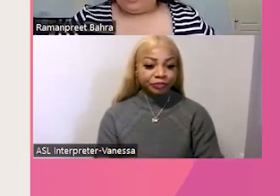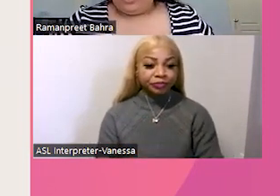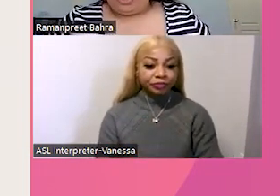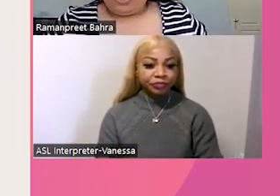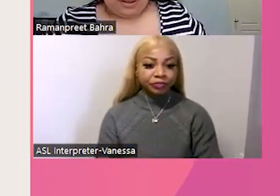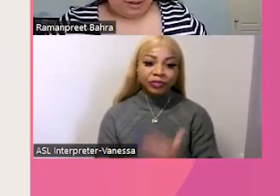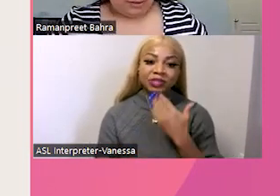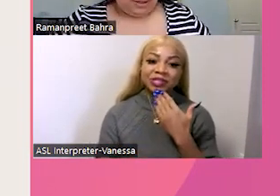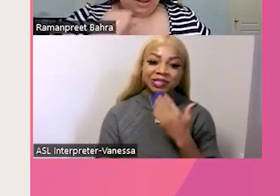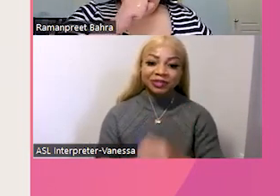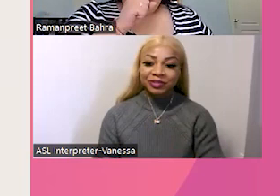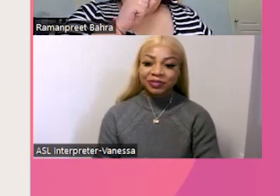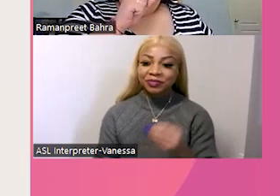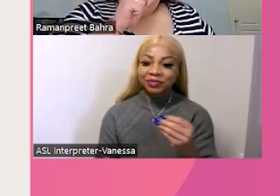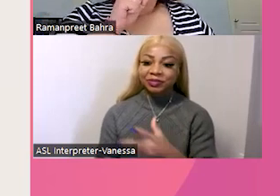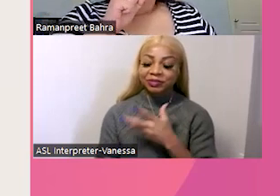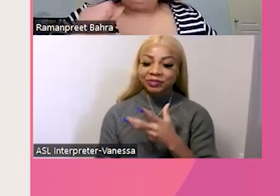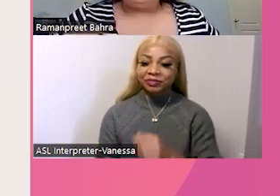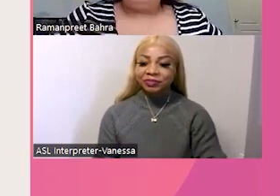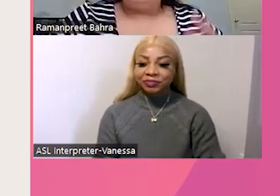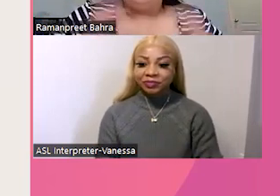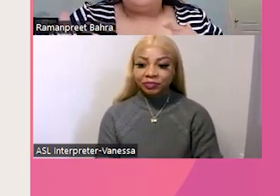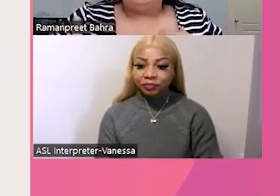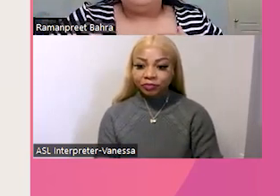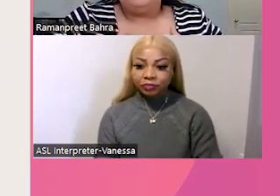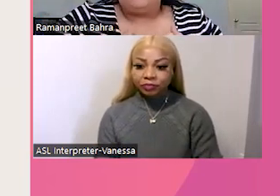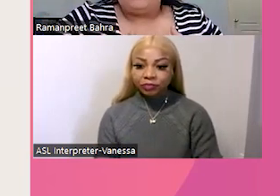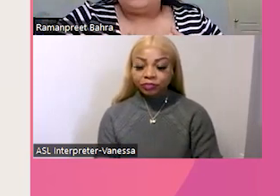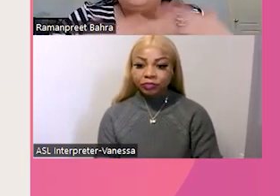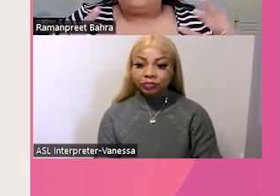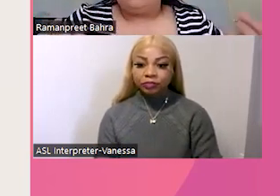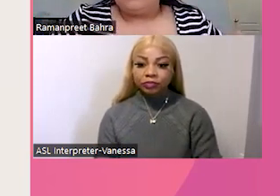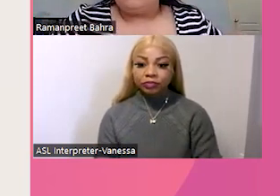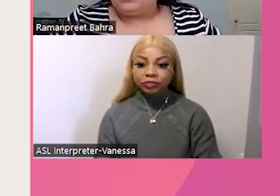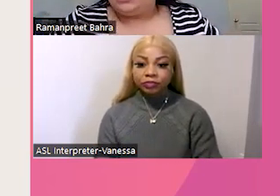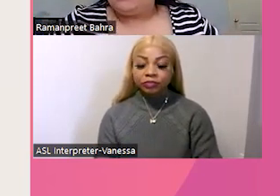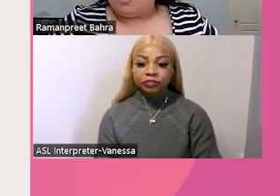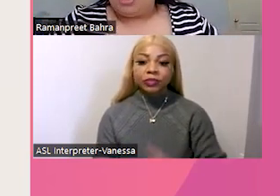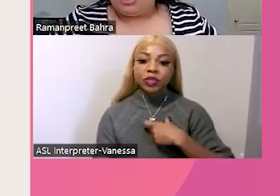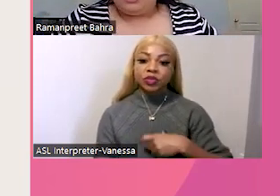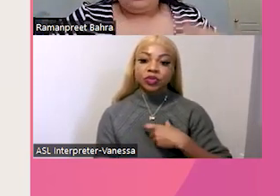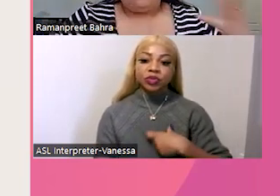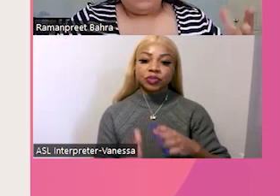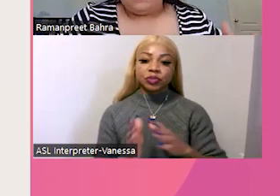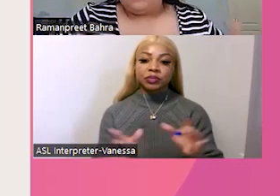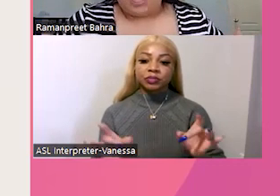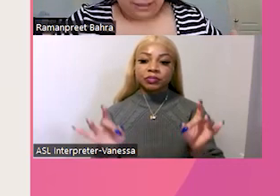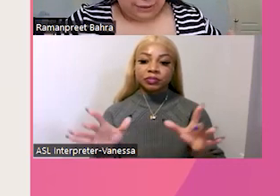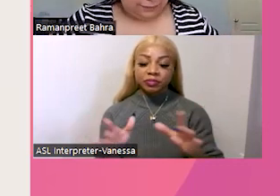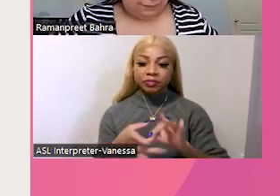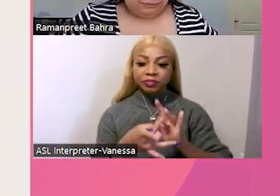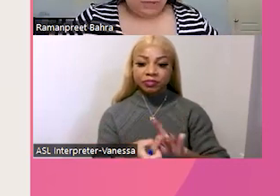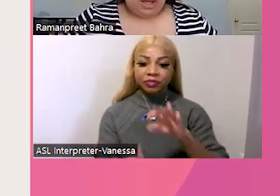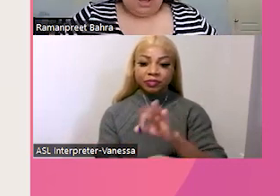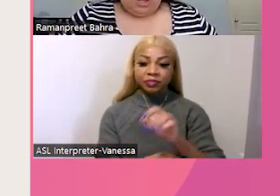Thank you for switching slides, Kelsey. So this brings us to the topic of gender-based violence on the basis of